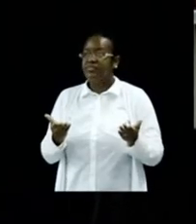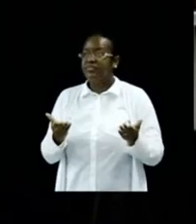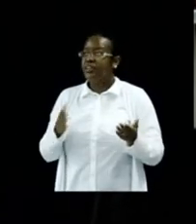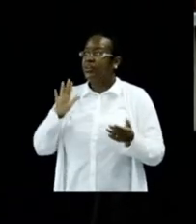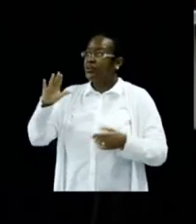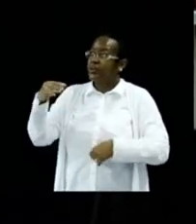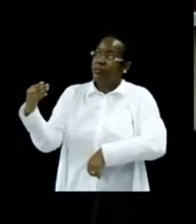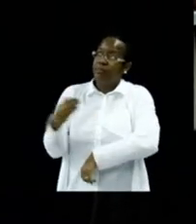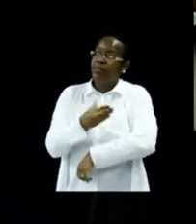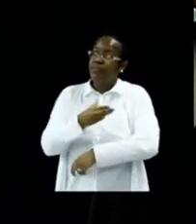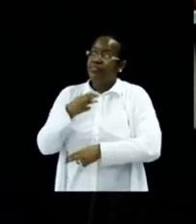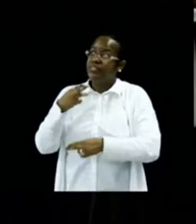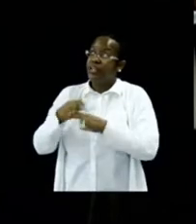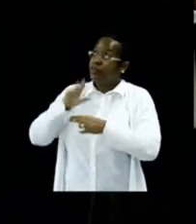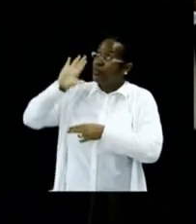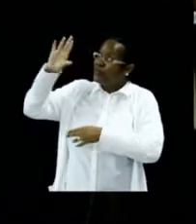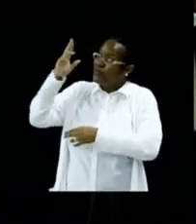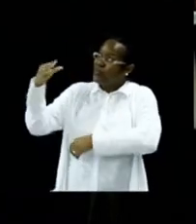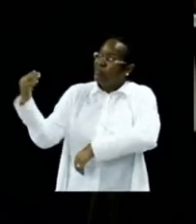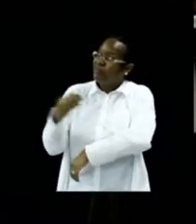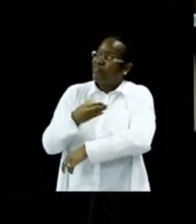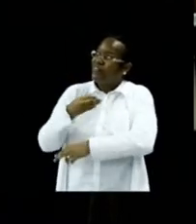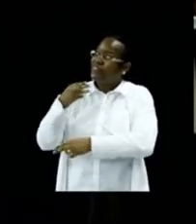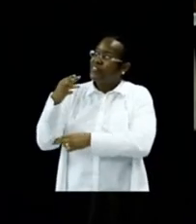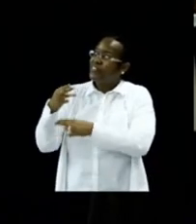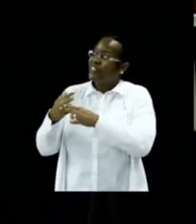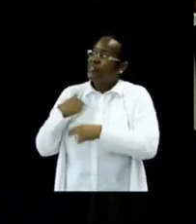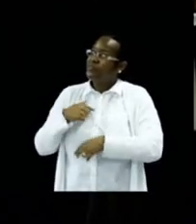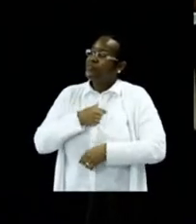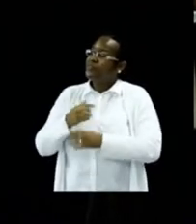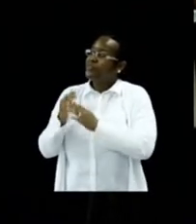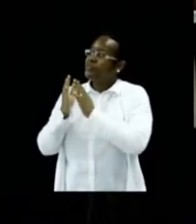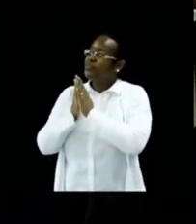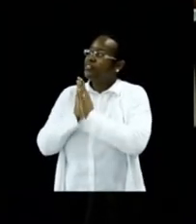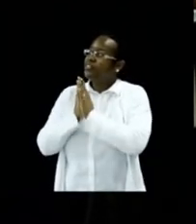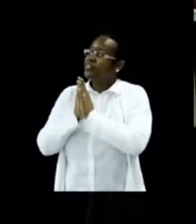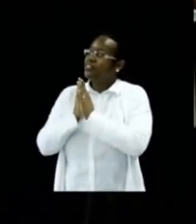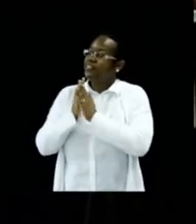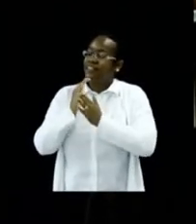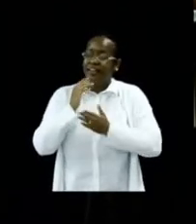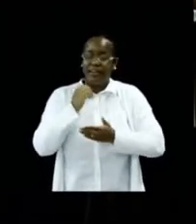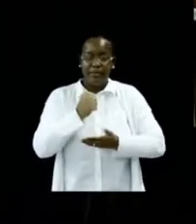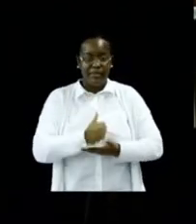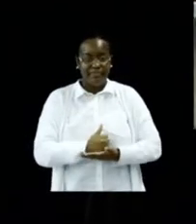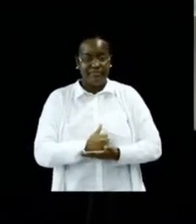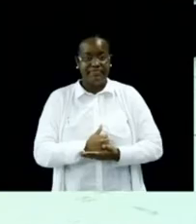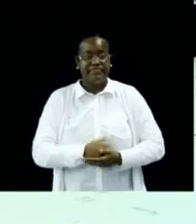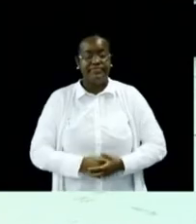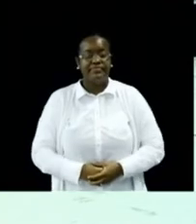powerful name, your powerful name, that we pray. Amen.